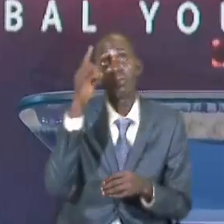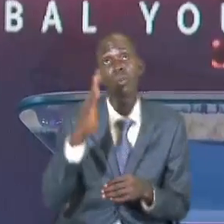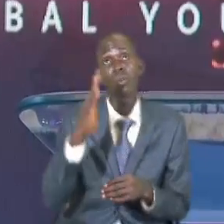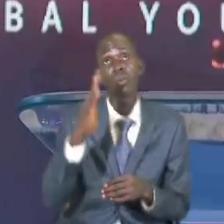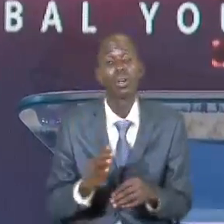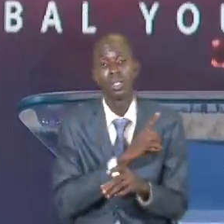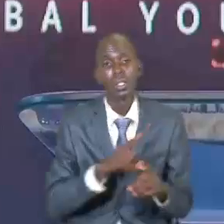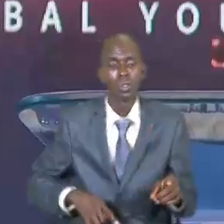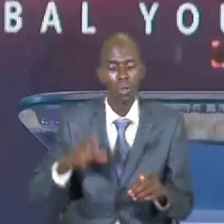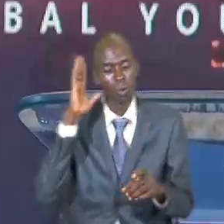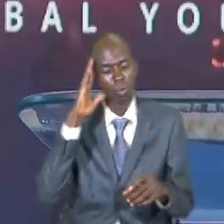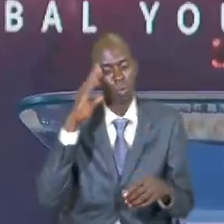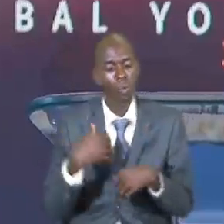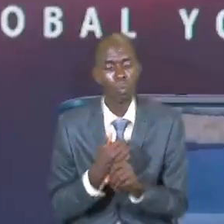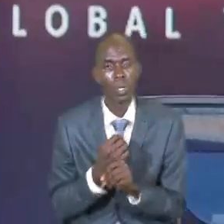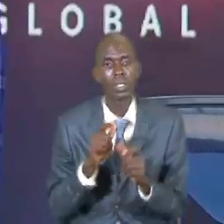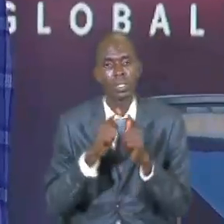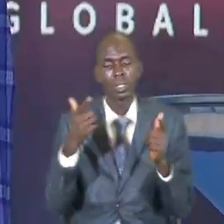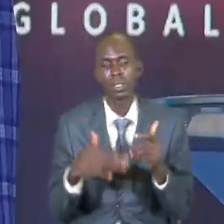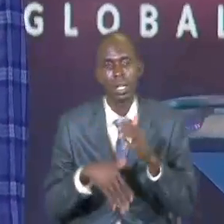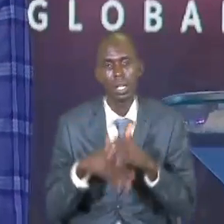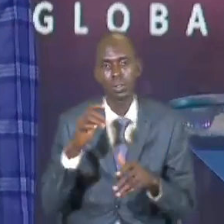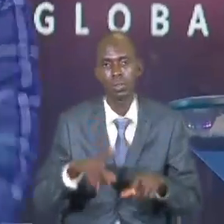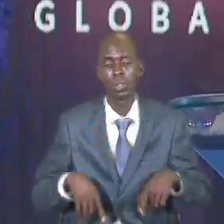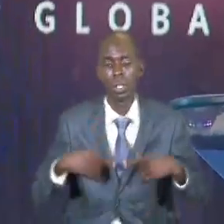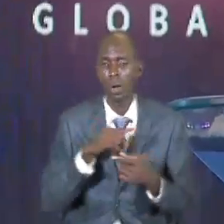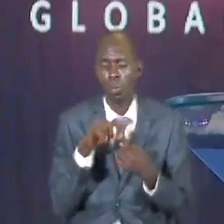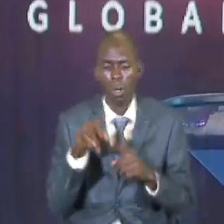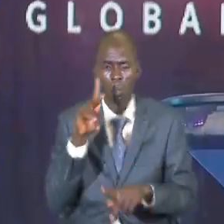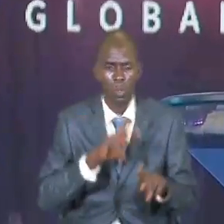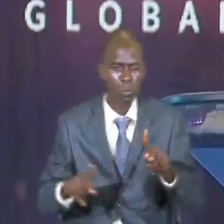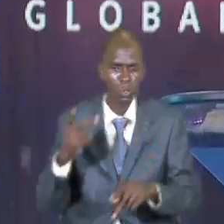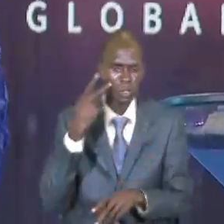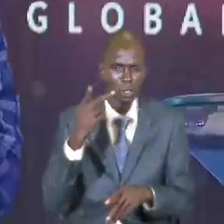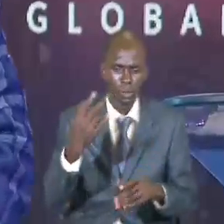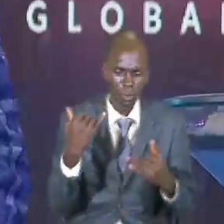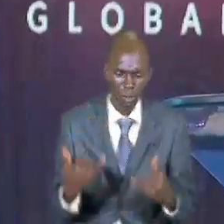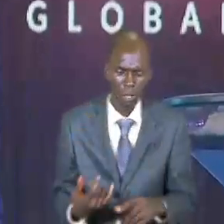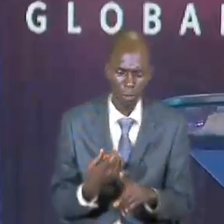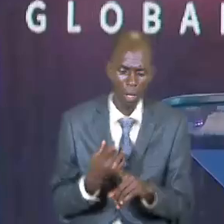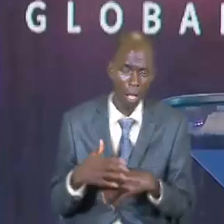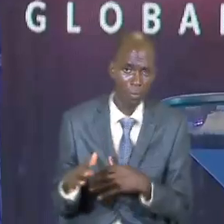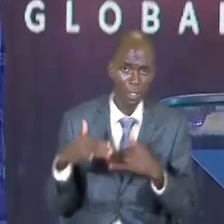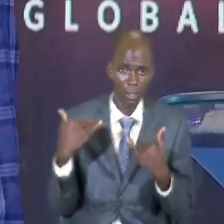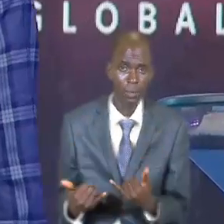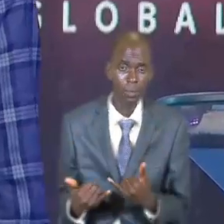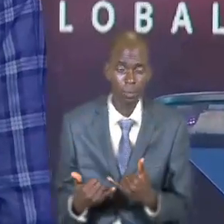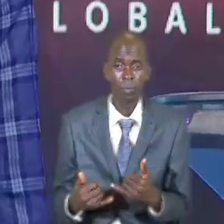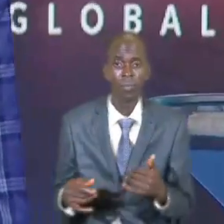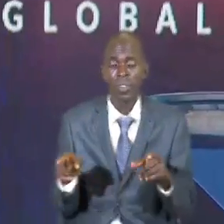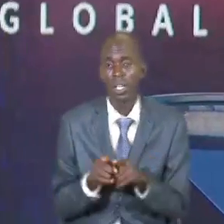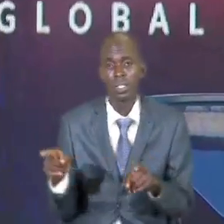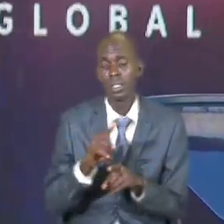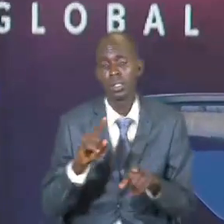life. And when people see you a week from now, a month from now, when they see you as we go into the new year,